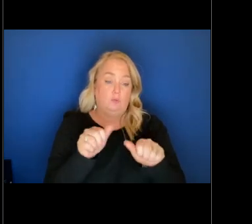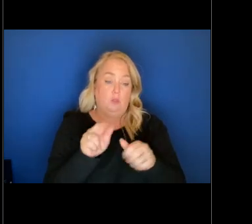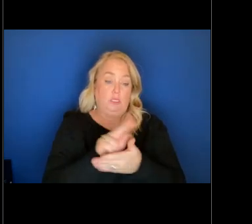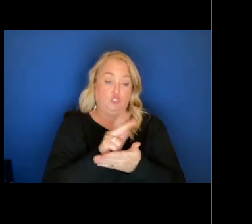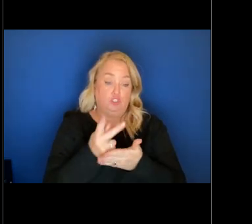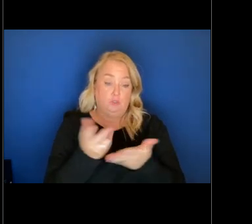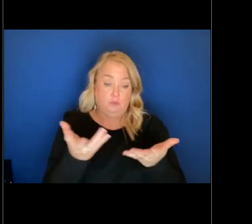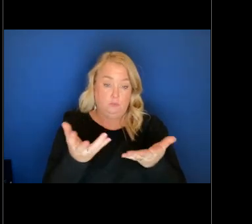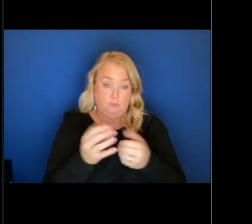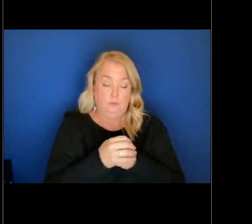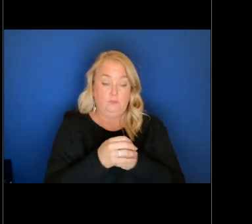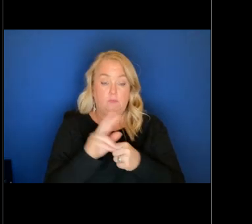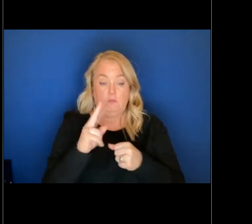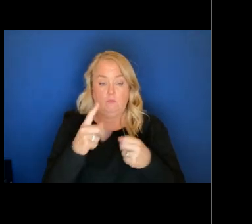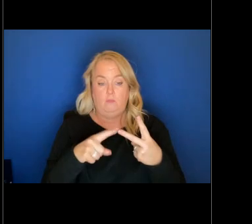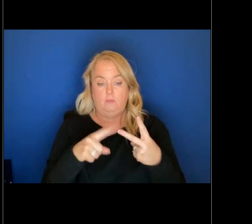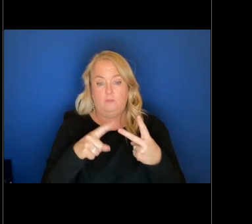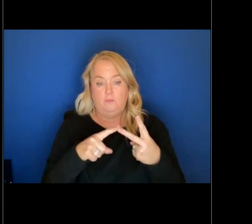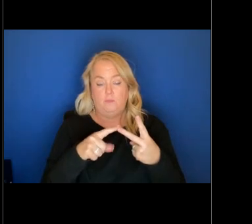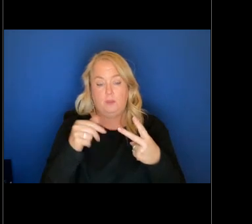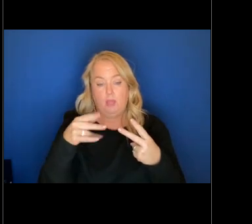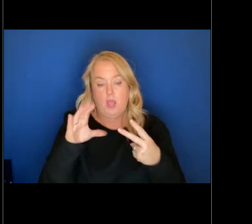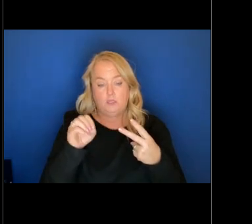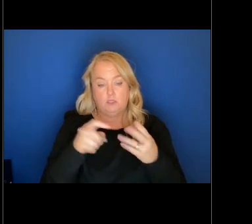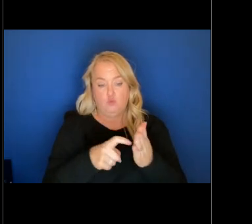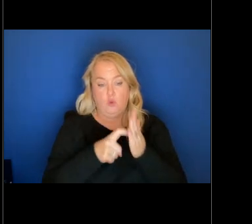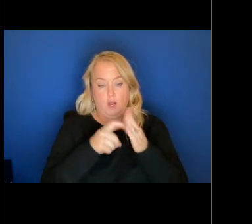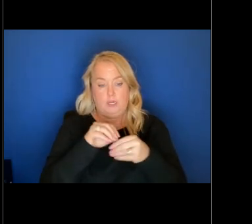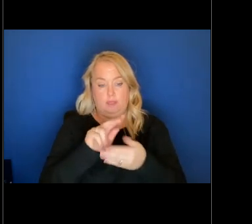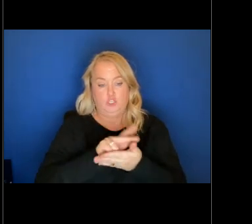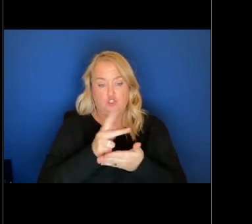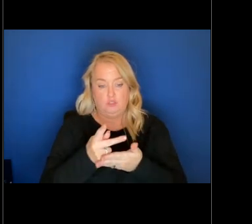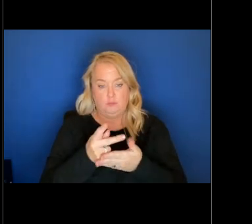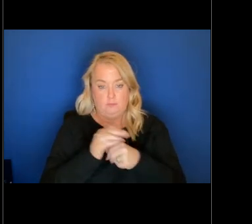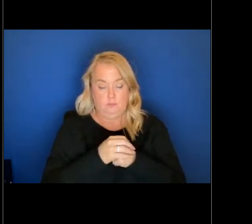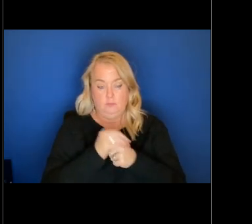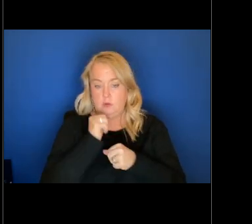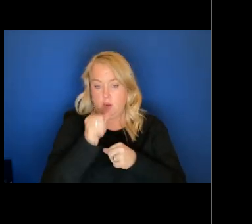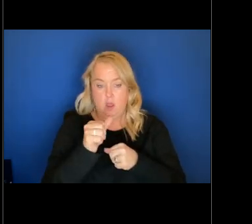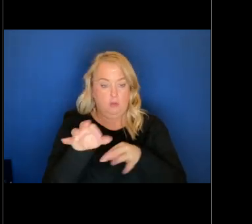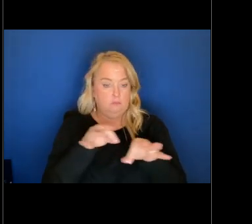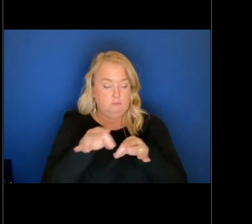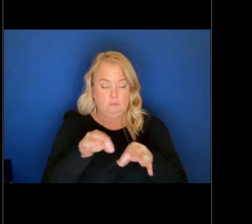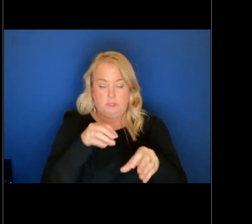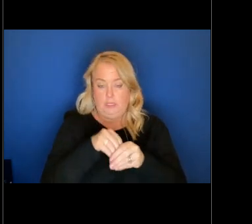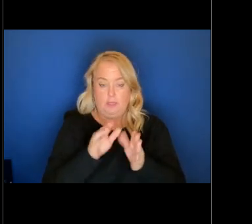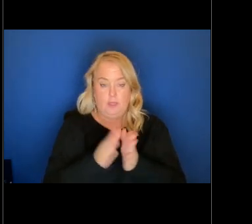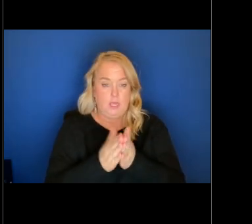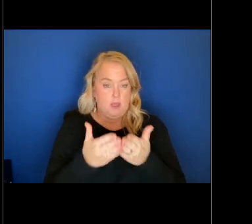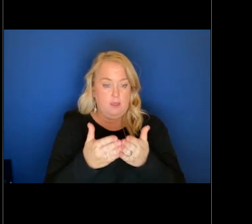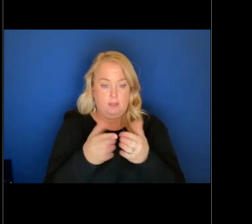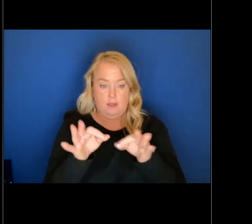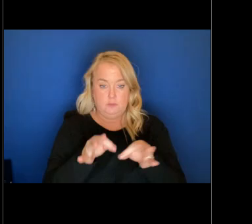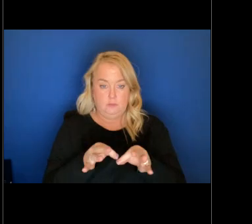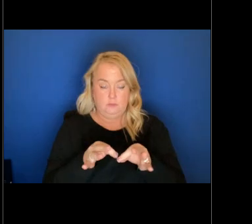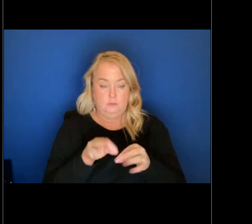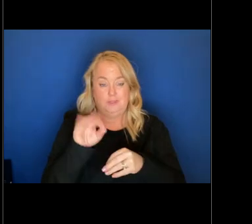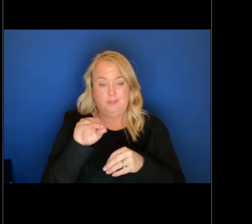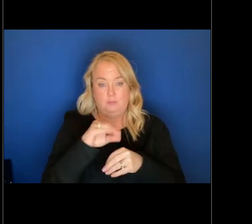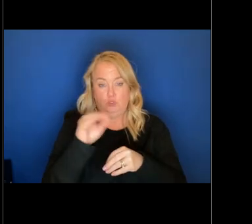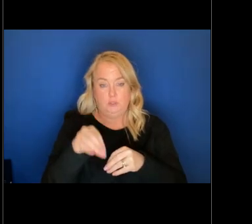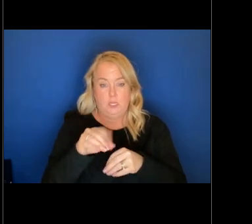And that was the second choice. That was appliances required in kitchen are not defined in the guidelines for usable kitchens. And 90% of the